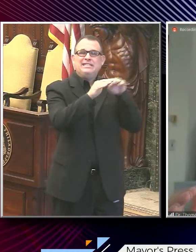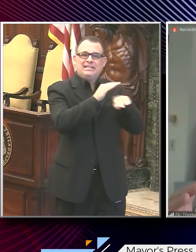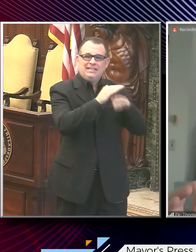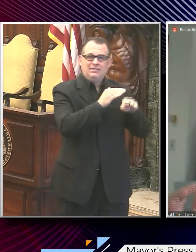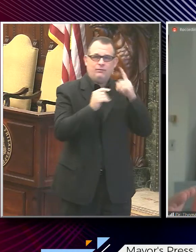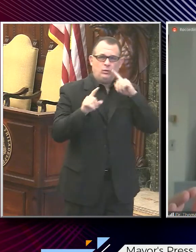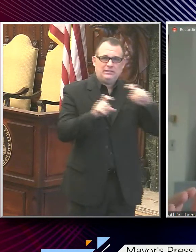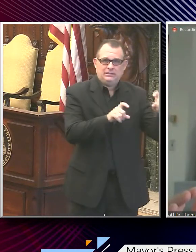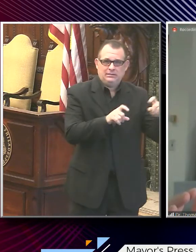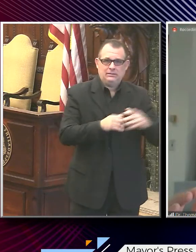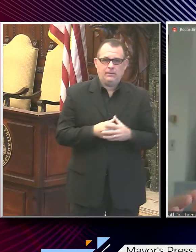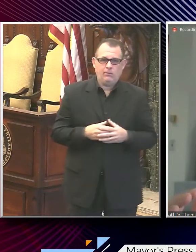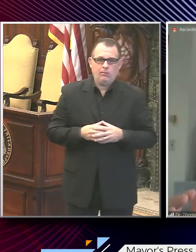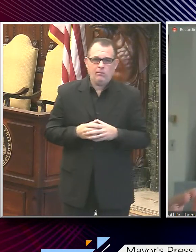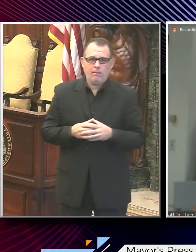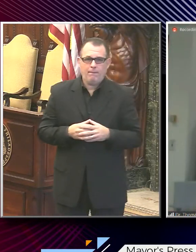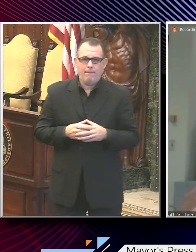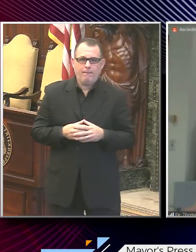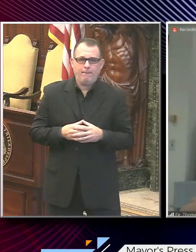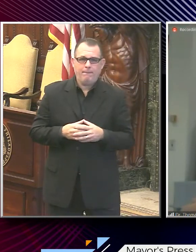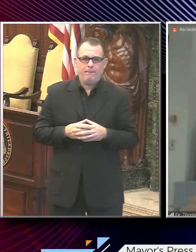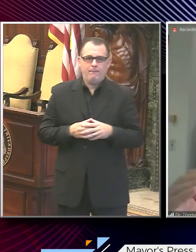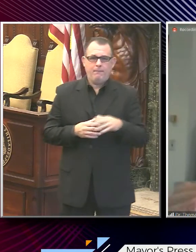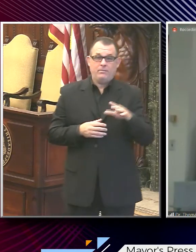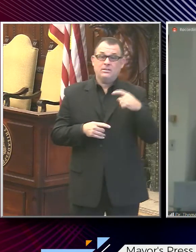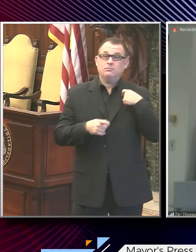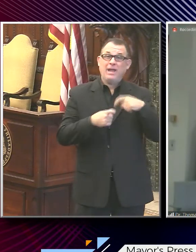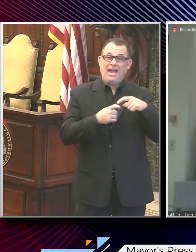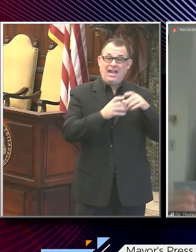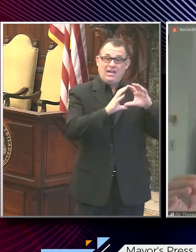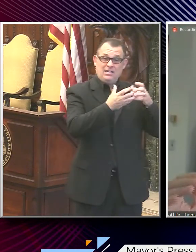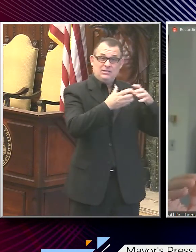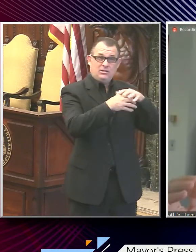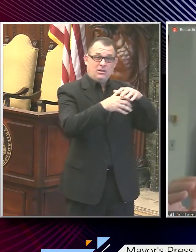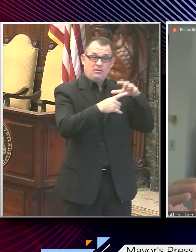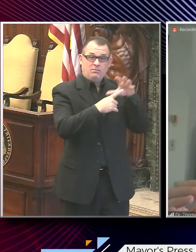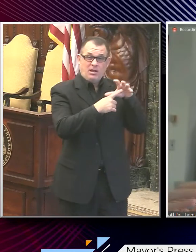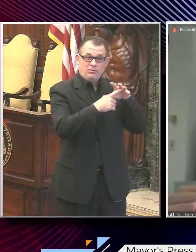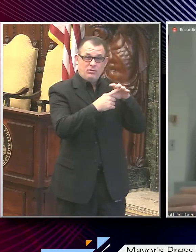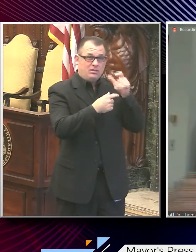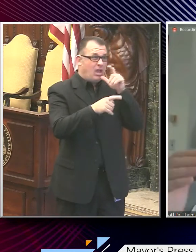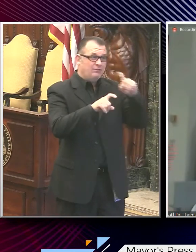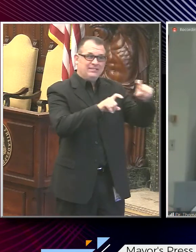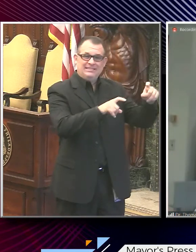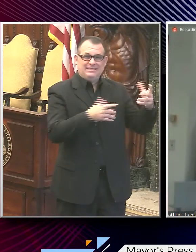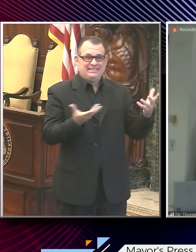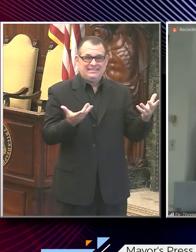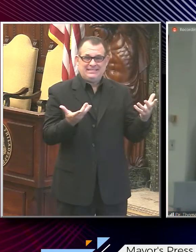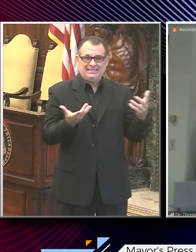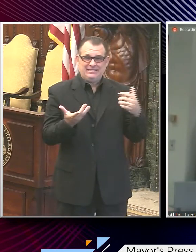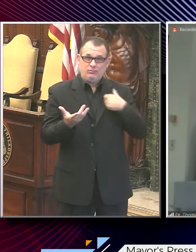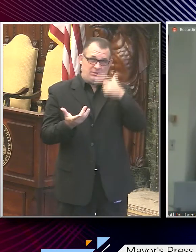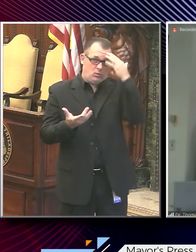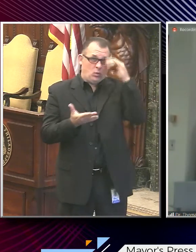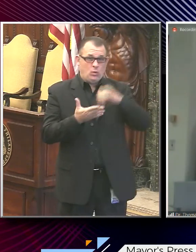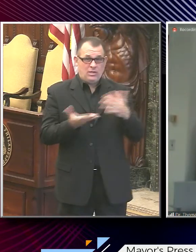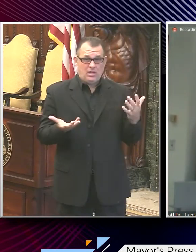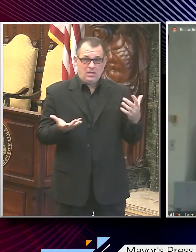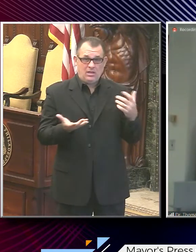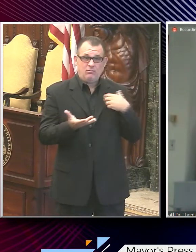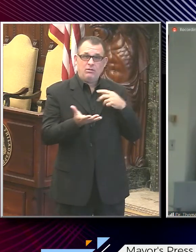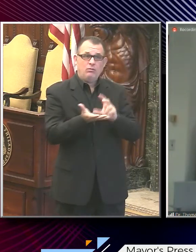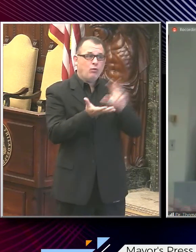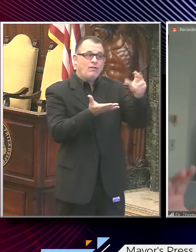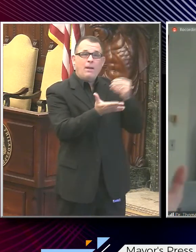group is the one population that we feel has not had enough testing. And so we are providing funding to organizations that provide